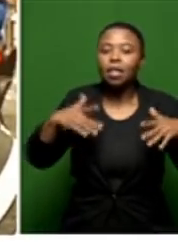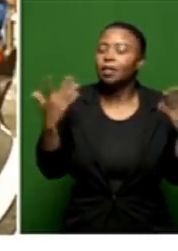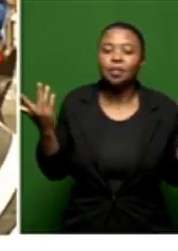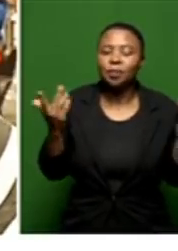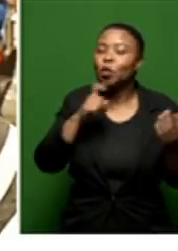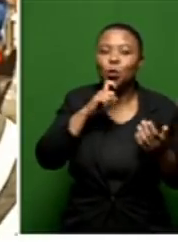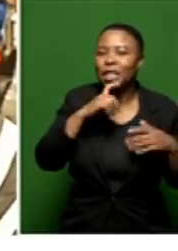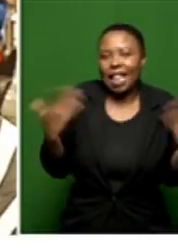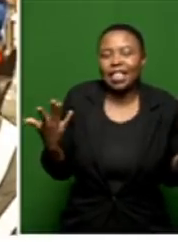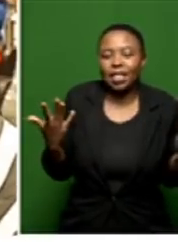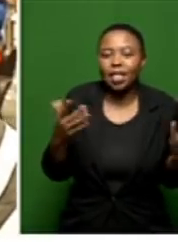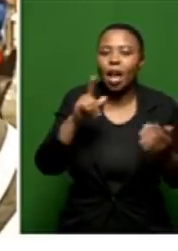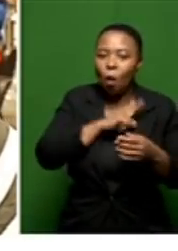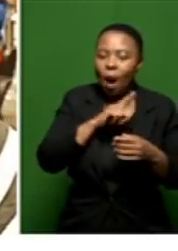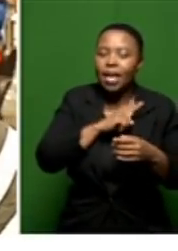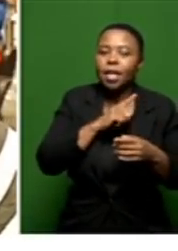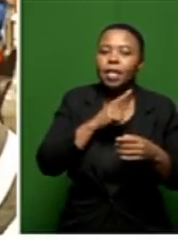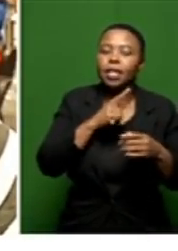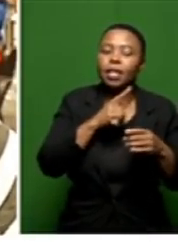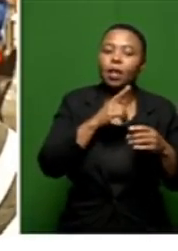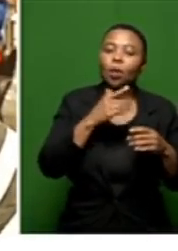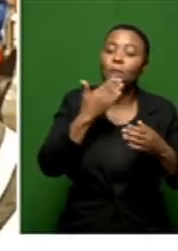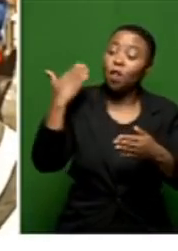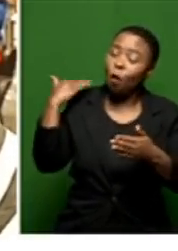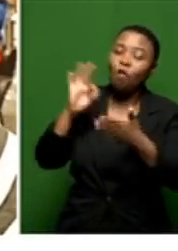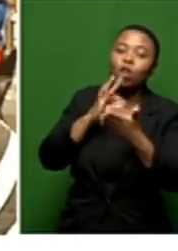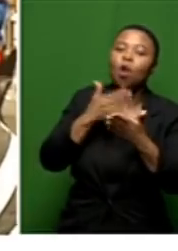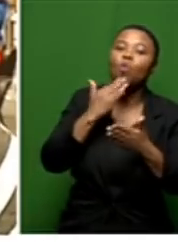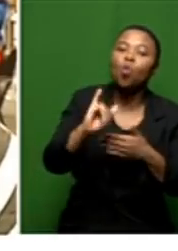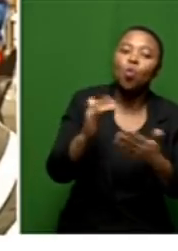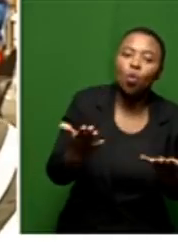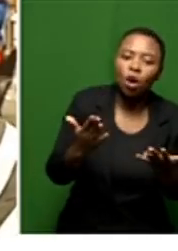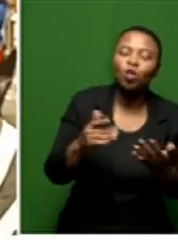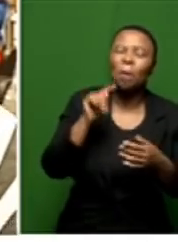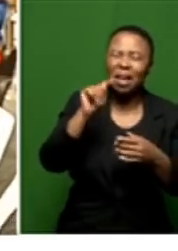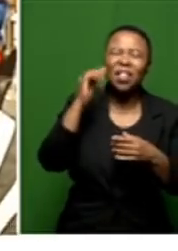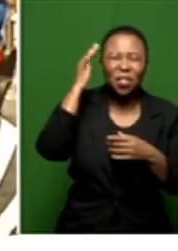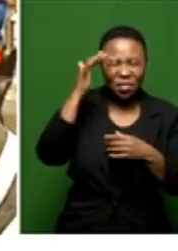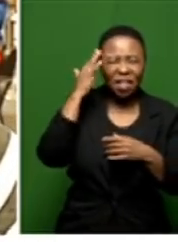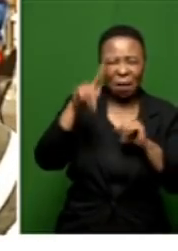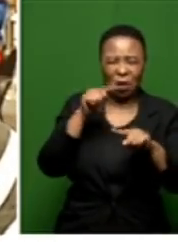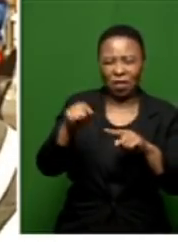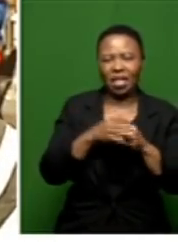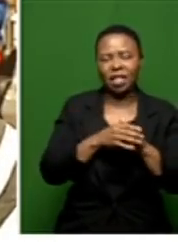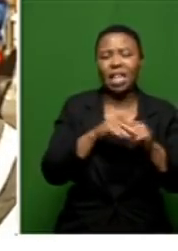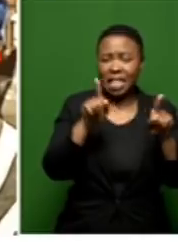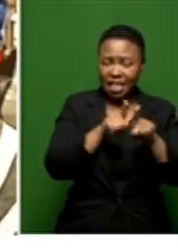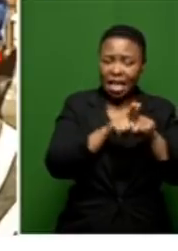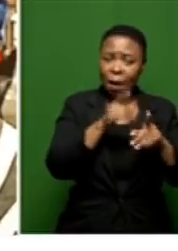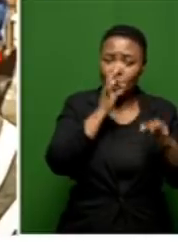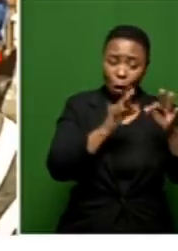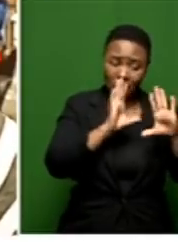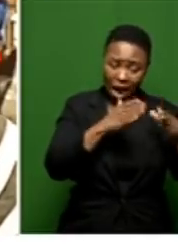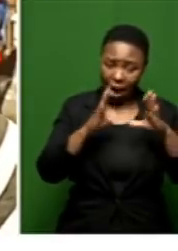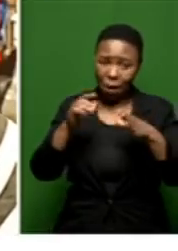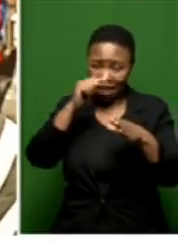useless, unfortunately. And I think that this is something that the IEC really needs to look at and really needs to think about. But also, I think political parties also need to